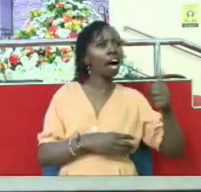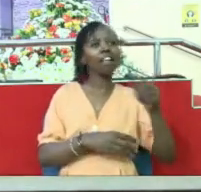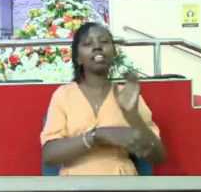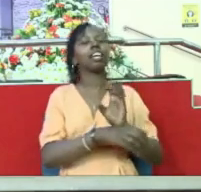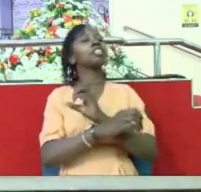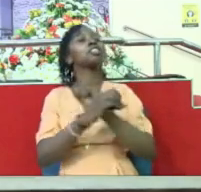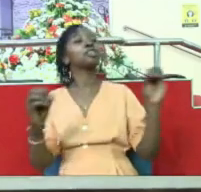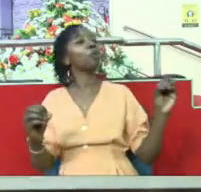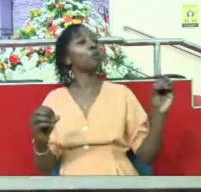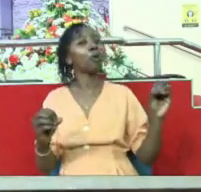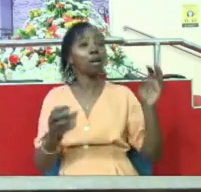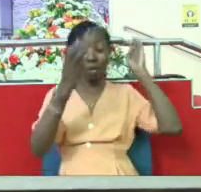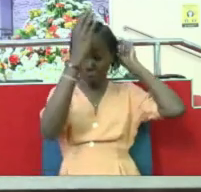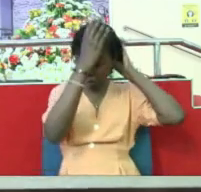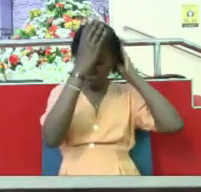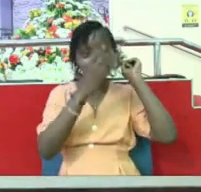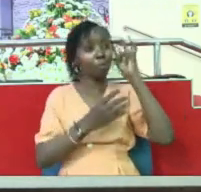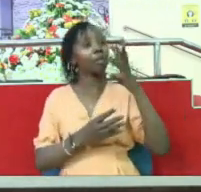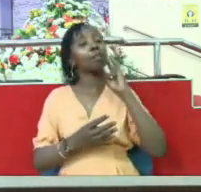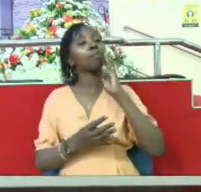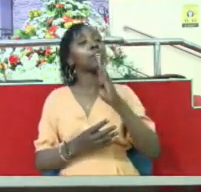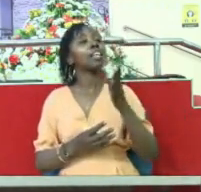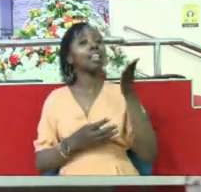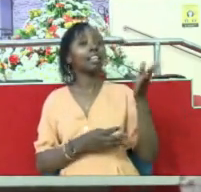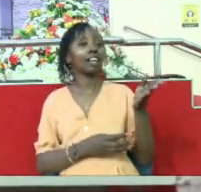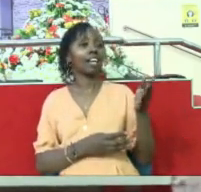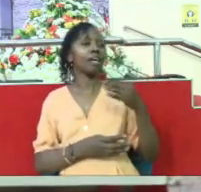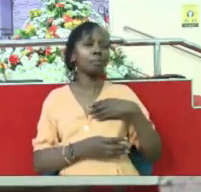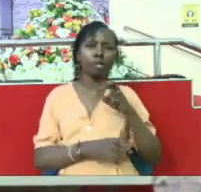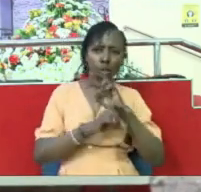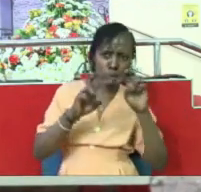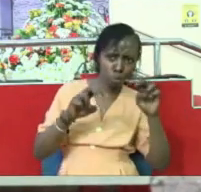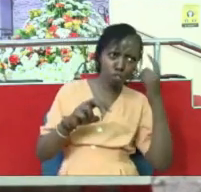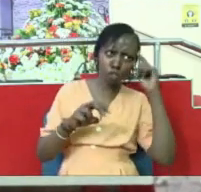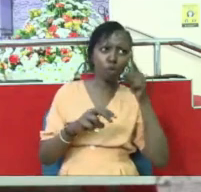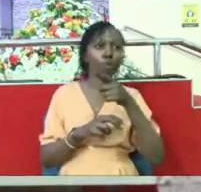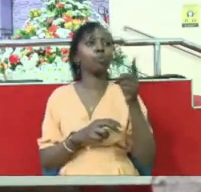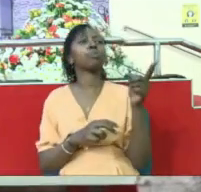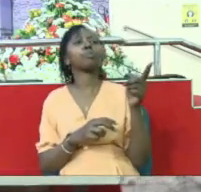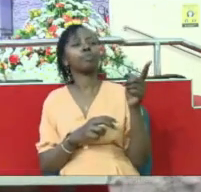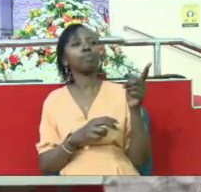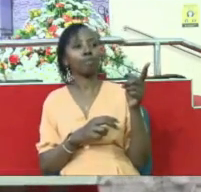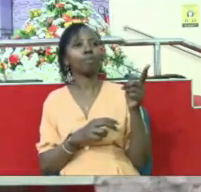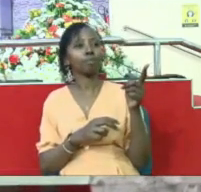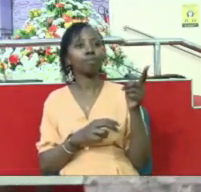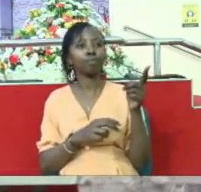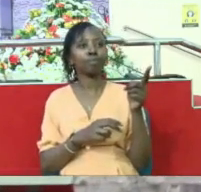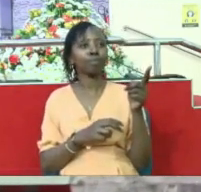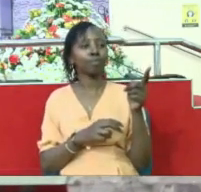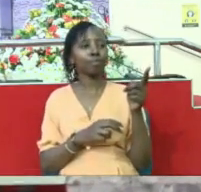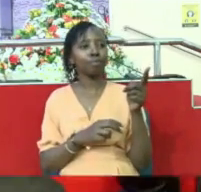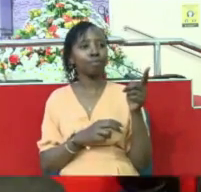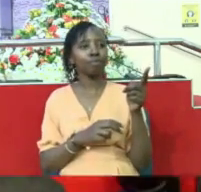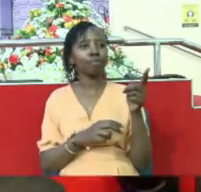Bishop atakuwa pale. Askofu will be there. And I will be checking on you. Na nitakuwa nikikuangalia. So this